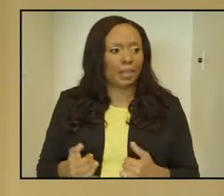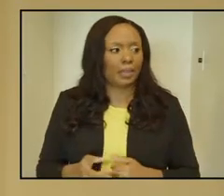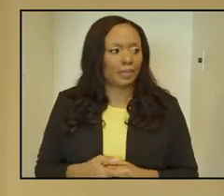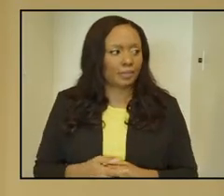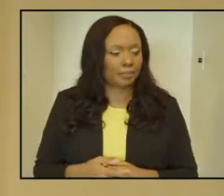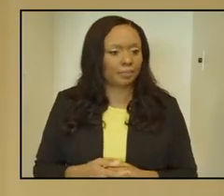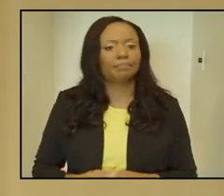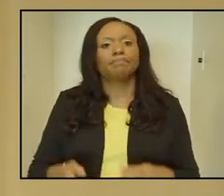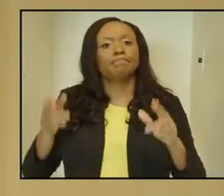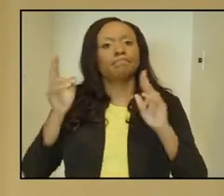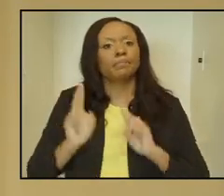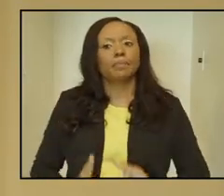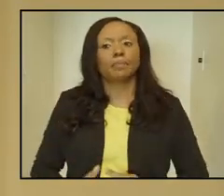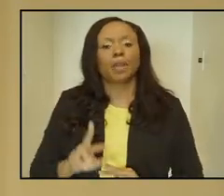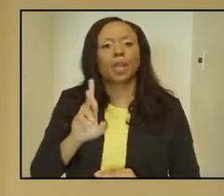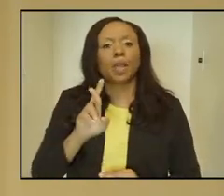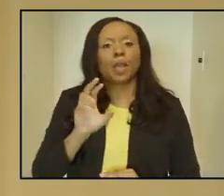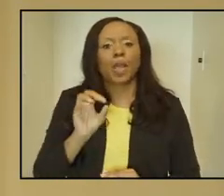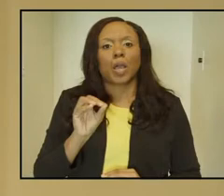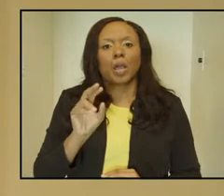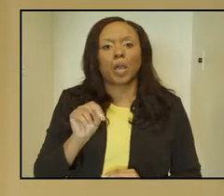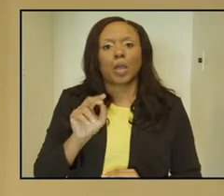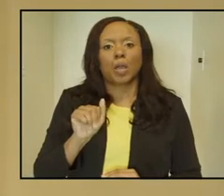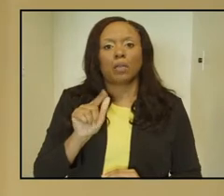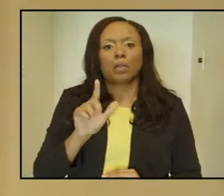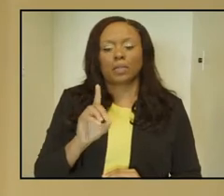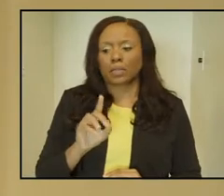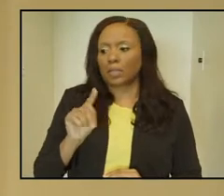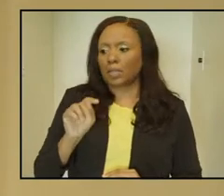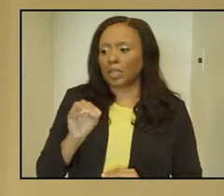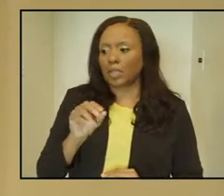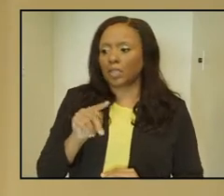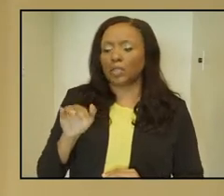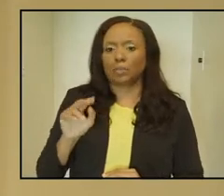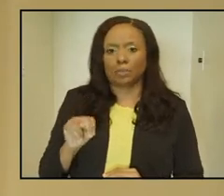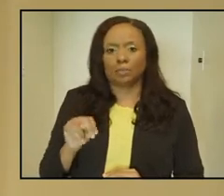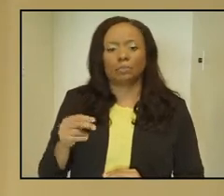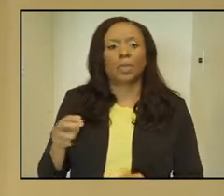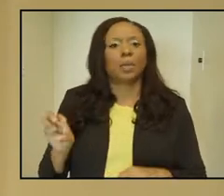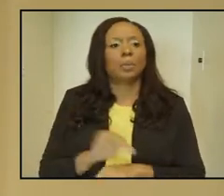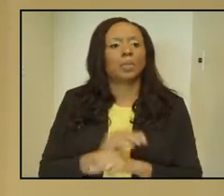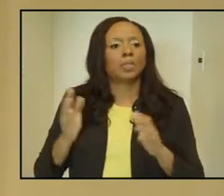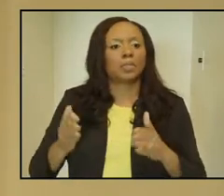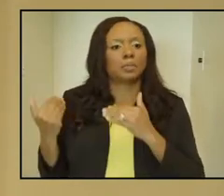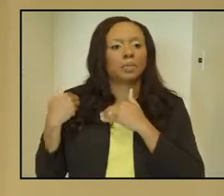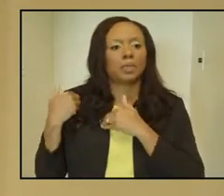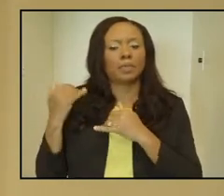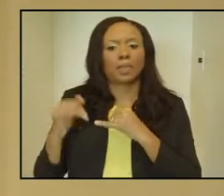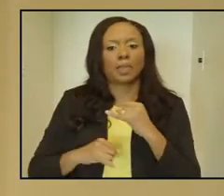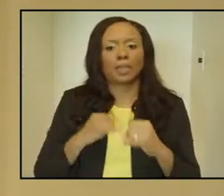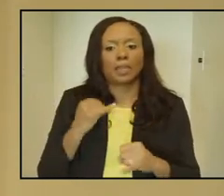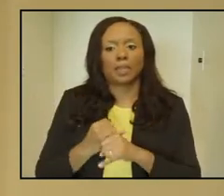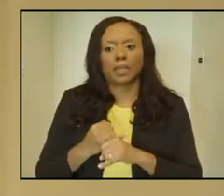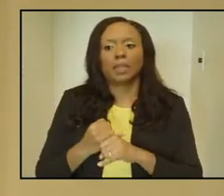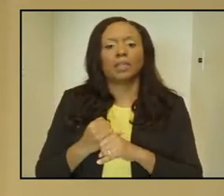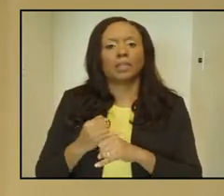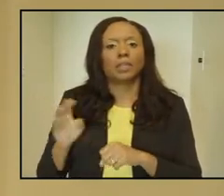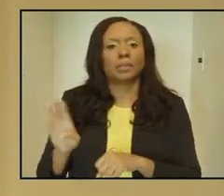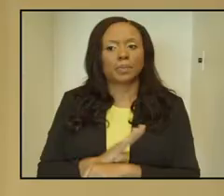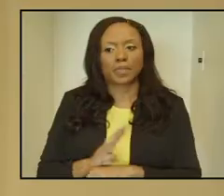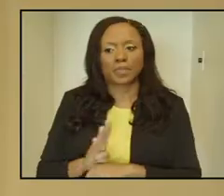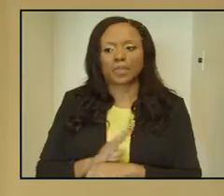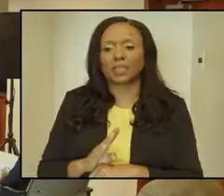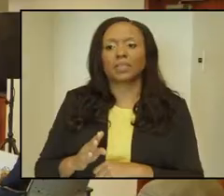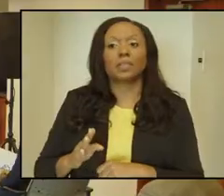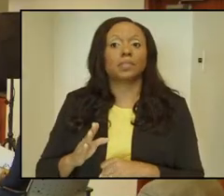the Honorable Ronald Topping, Minister of International Business and Industry, to deliver the minister's